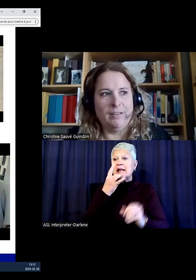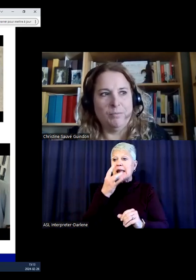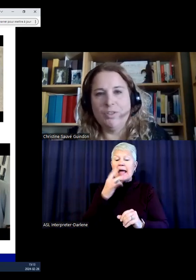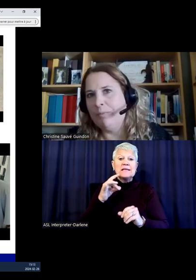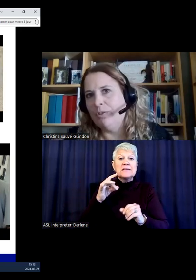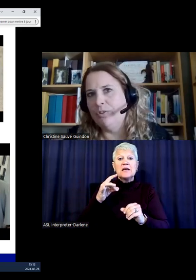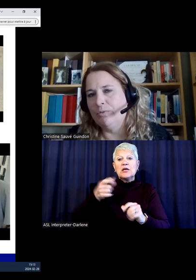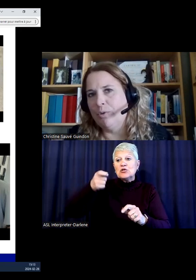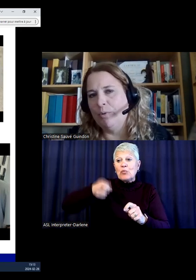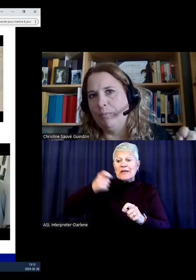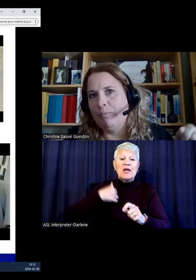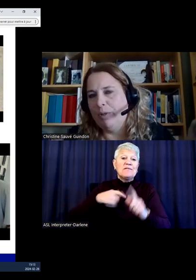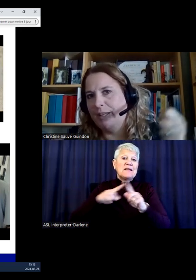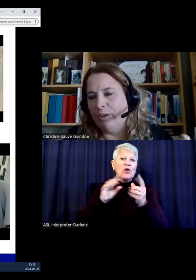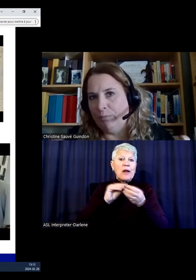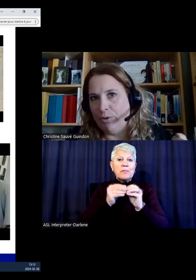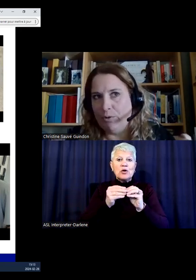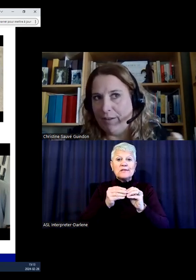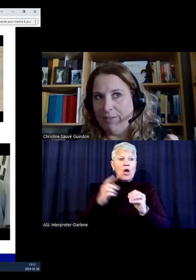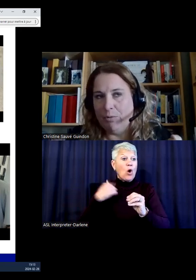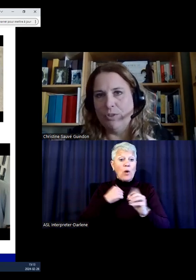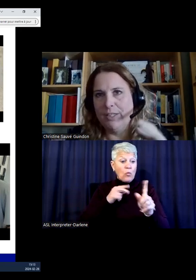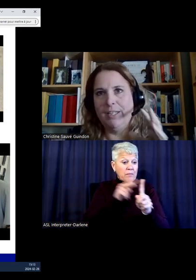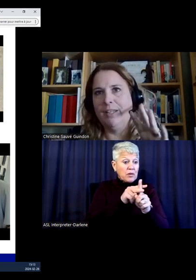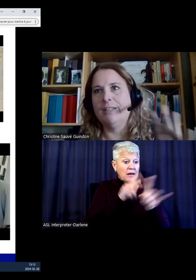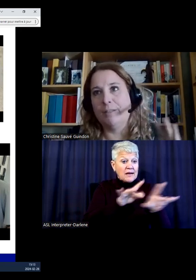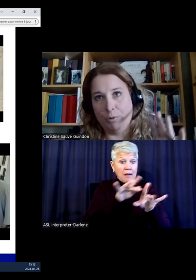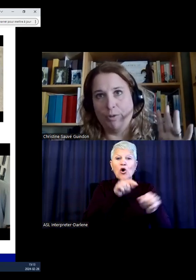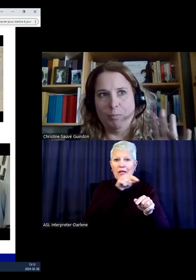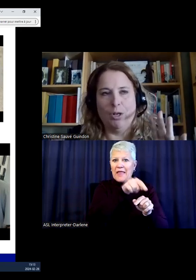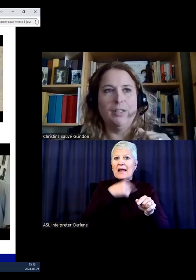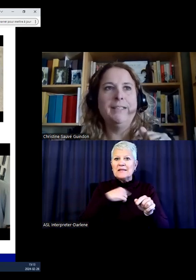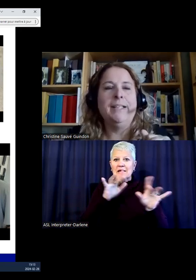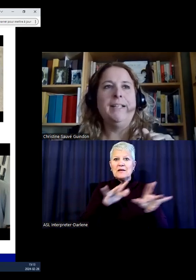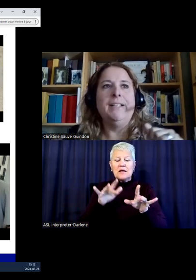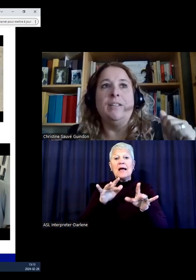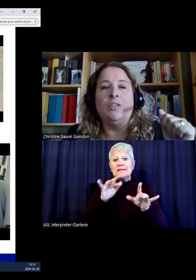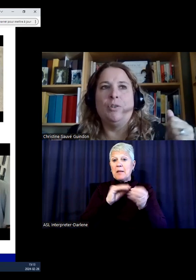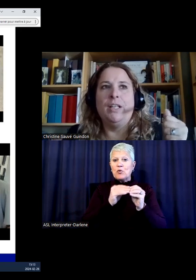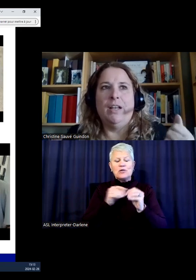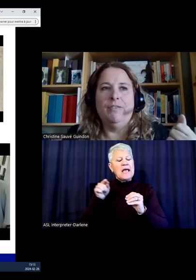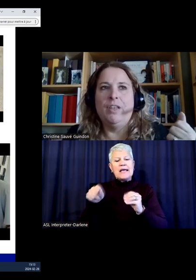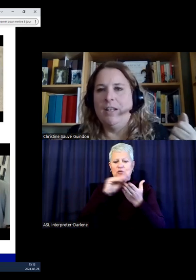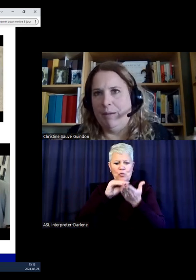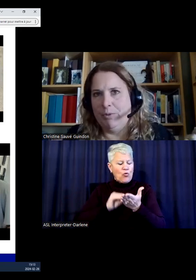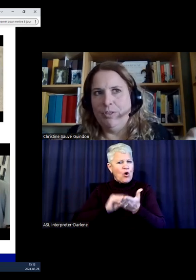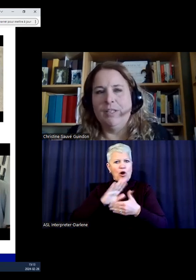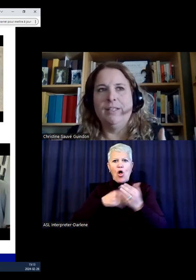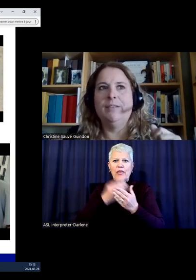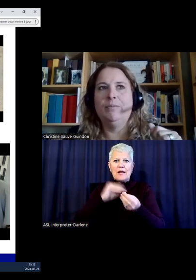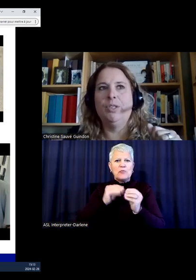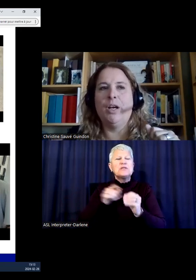The receptacles where we plug in our computer have numbers. He has explored them all. So he loves